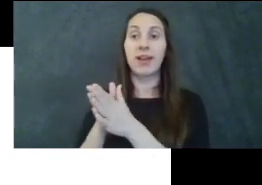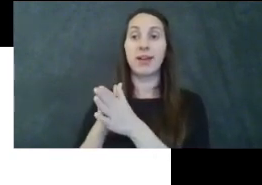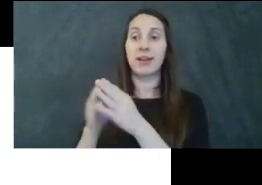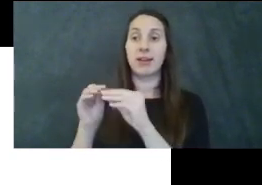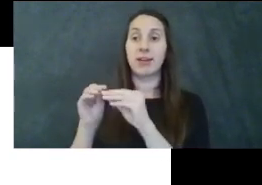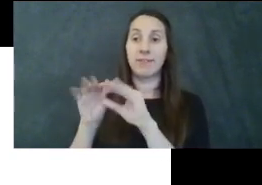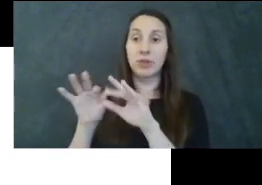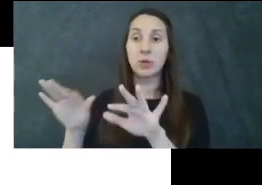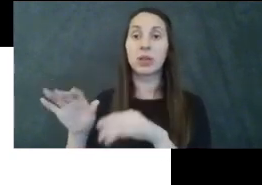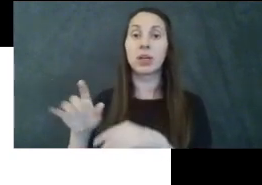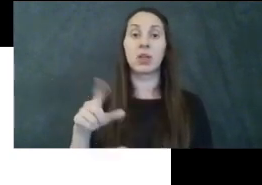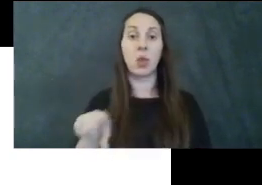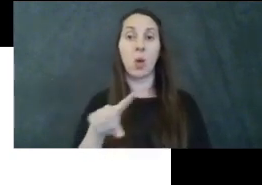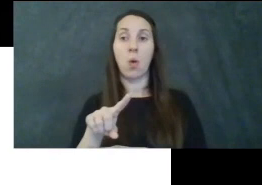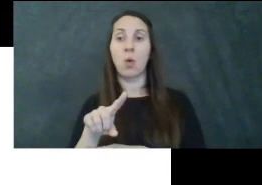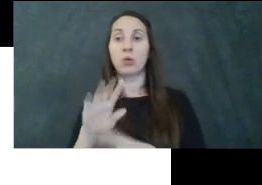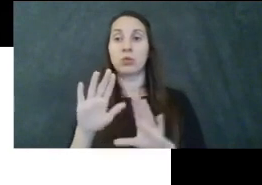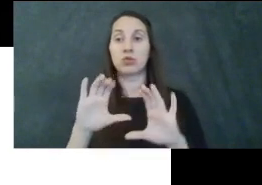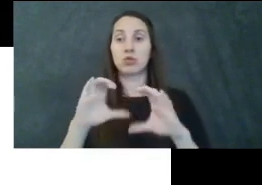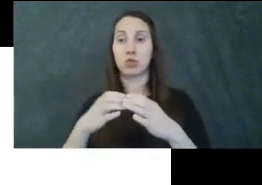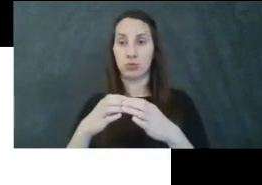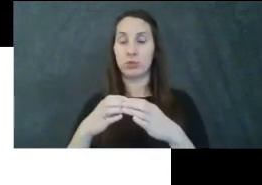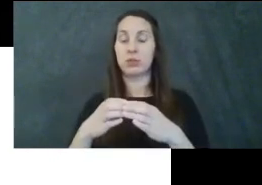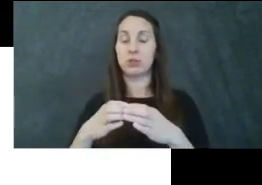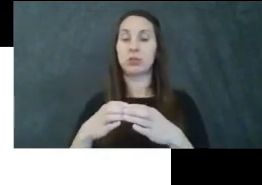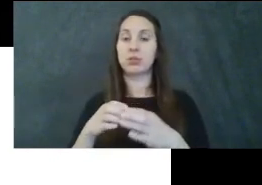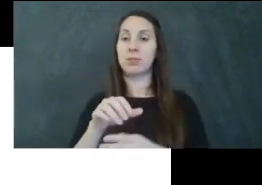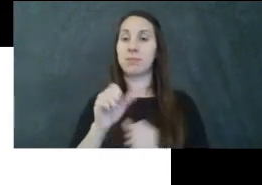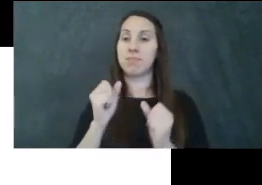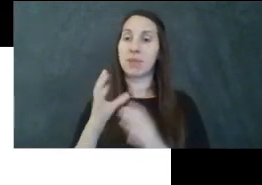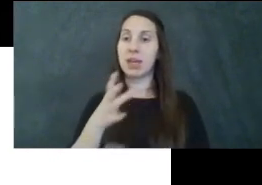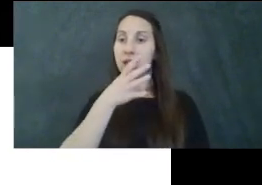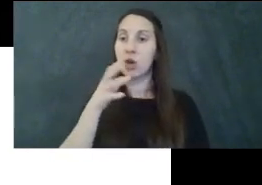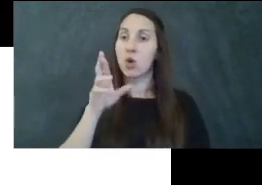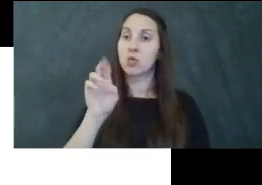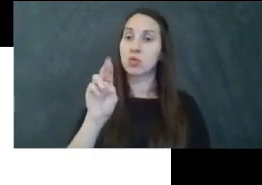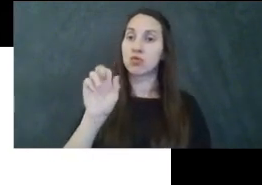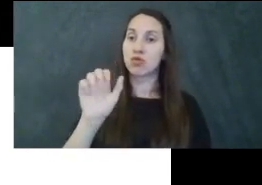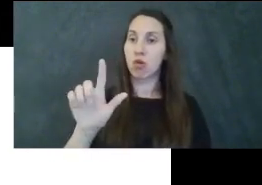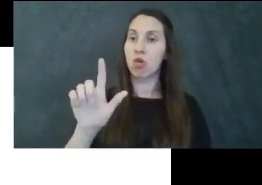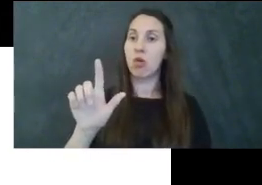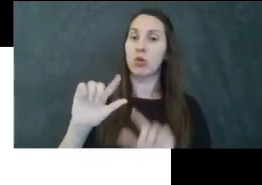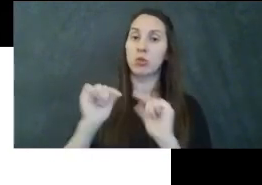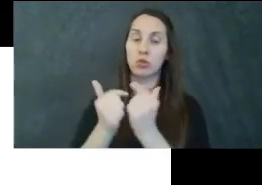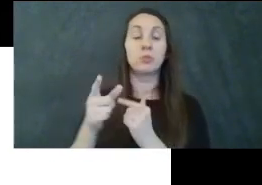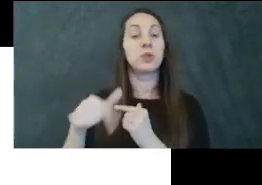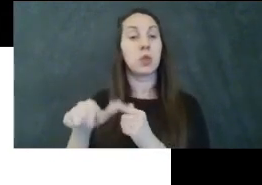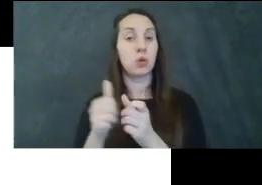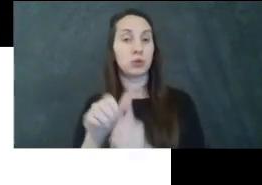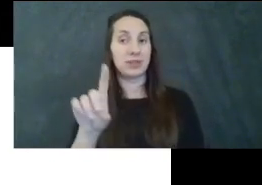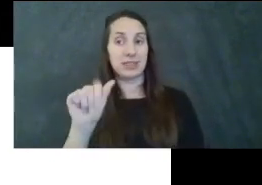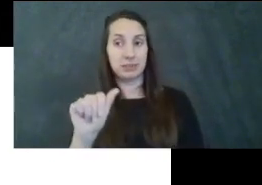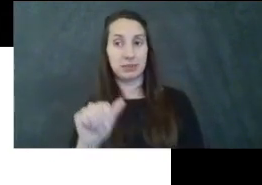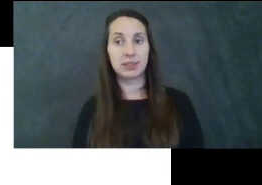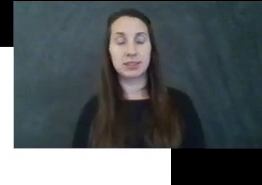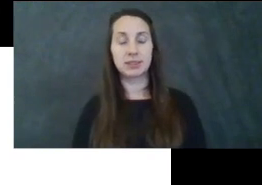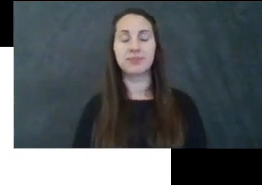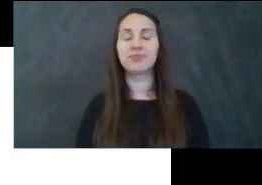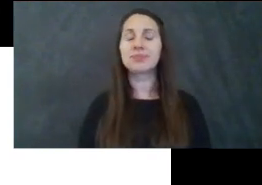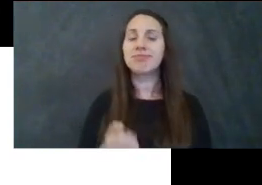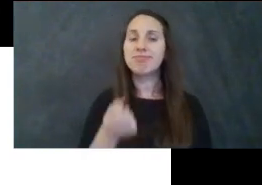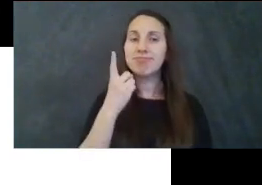class voters, and many in rural areas, many obviously with disabilities. The healthcare issue